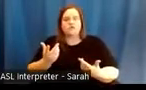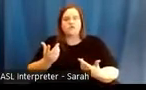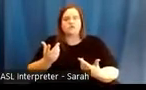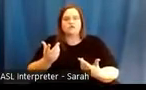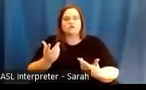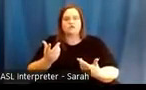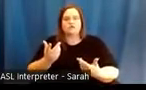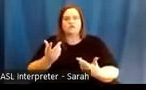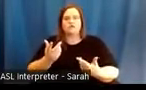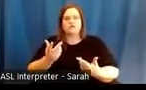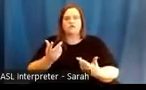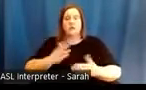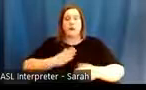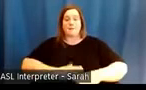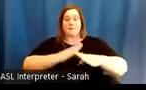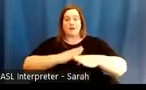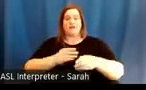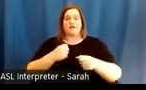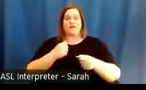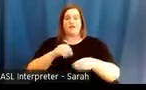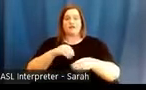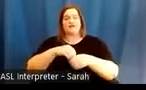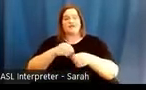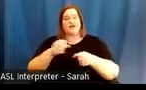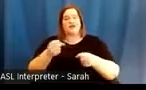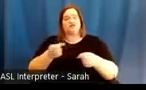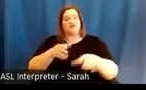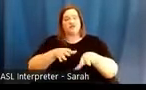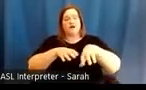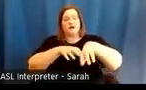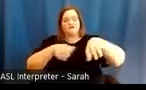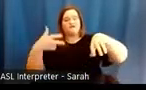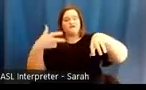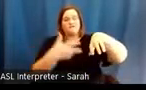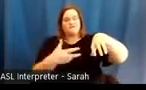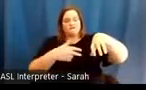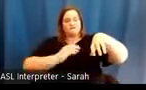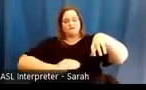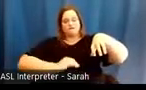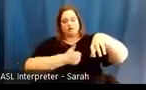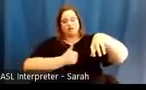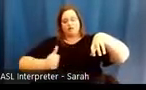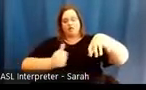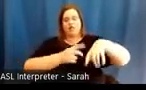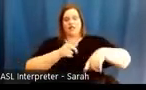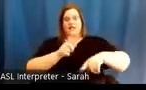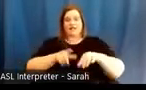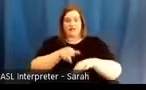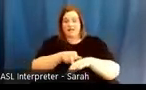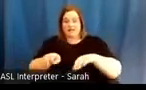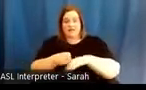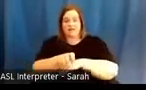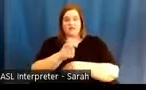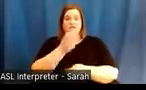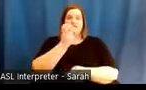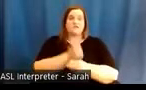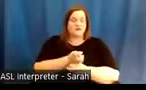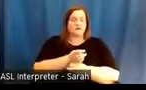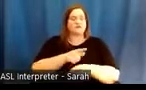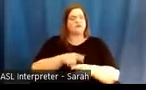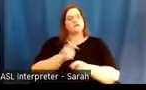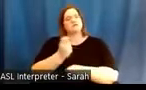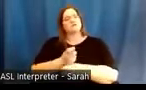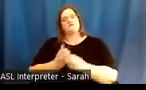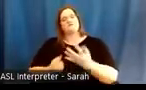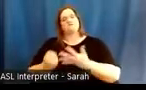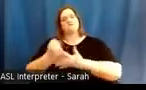in the driveway to make it so his mobility is more difficult and he can't get around. All of those things are tough, but the toughest part I'm noticing